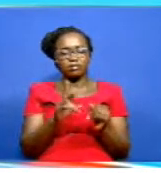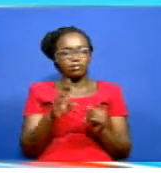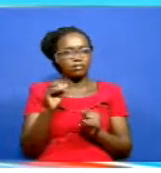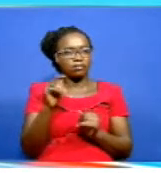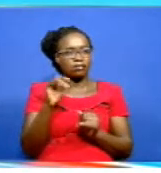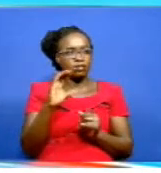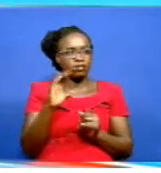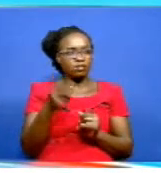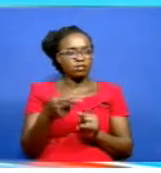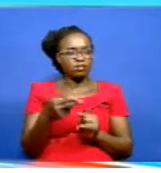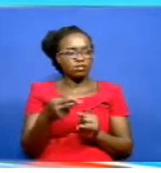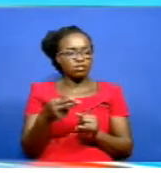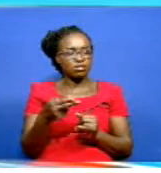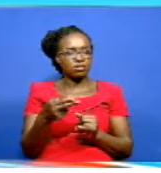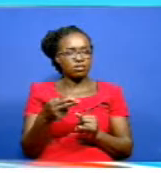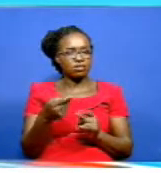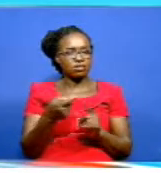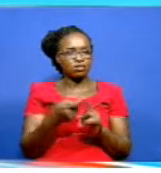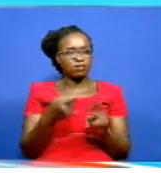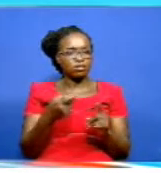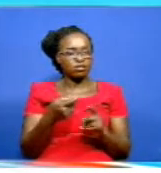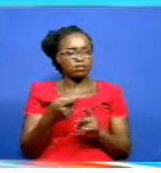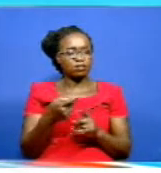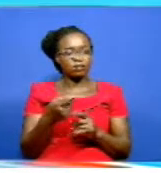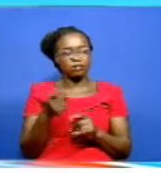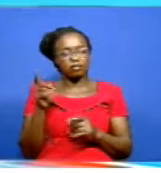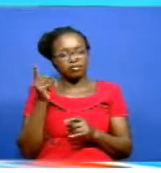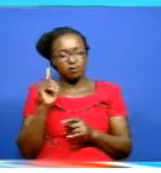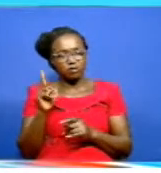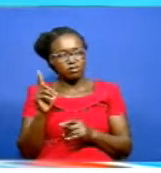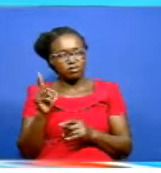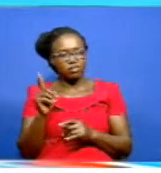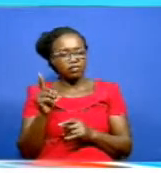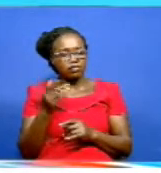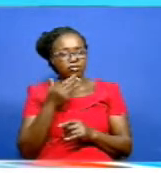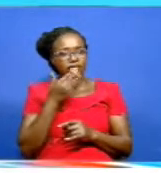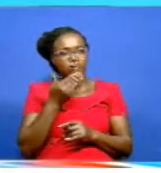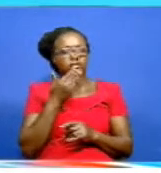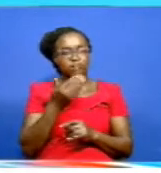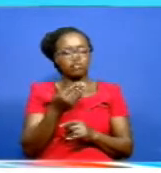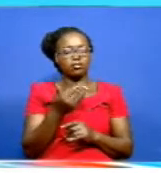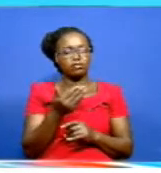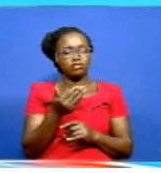you say you're watching from Nairobi. Eriko, thanks.